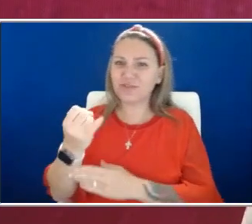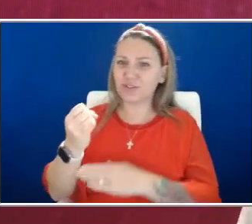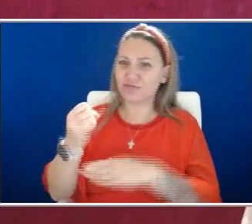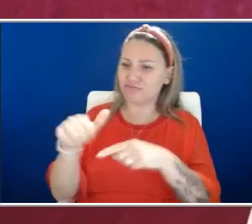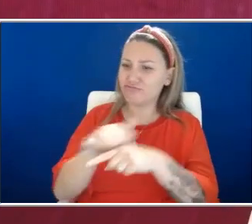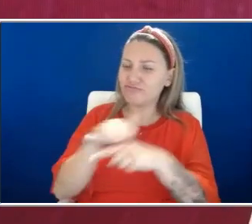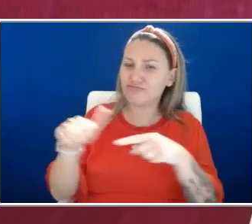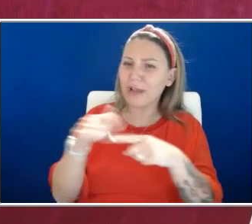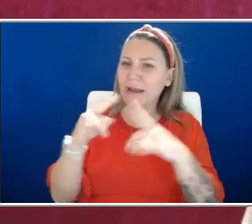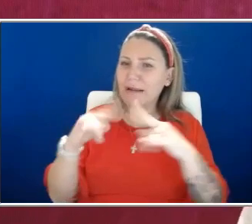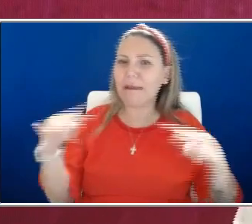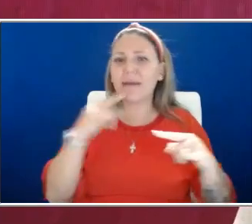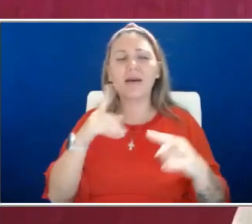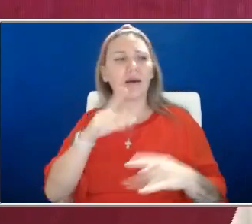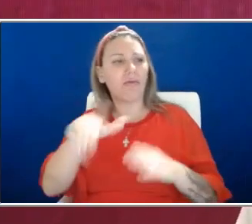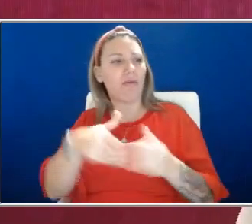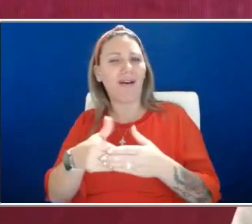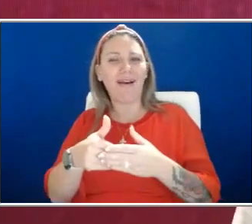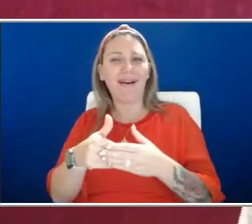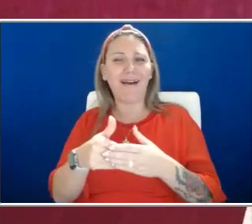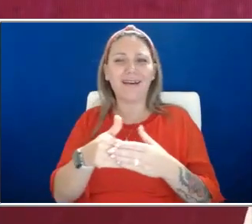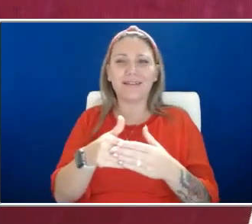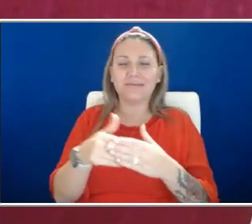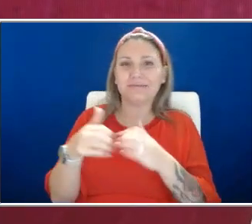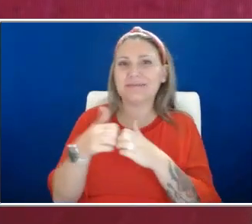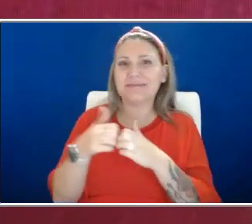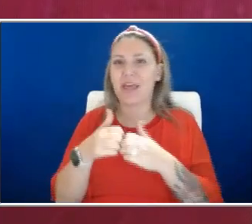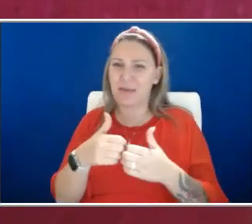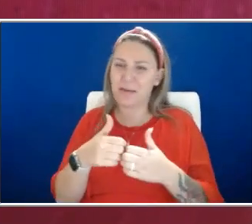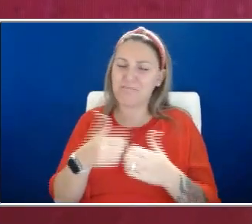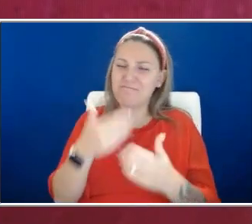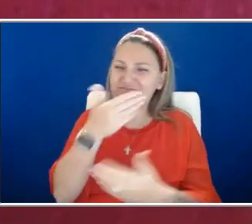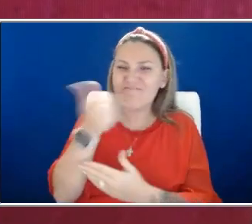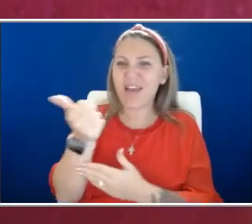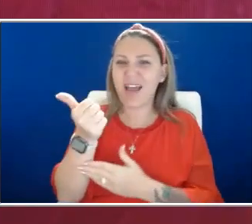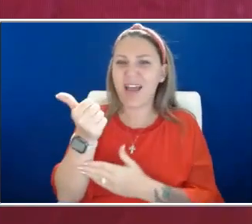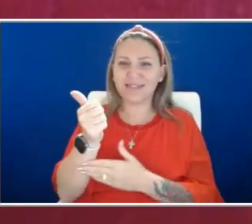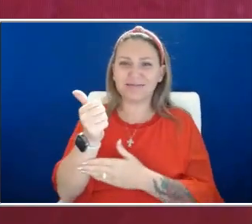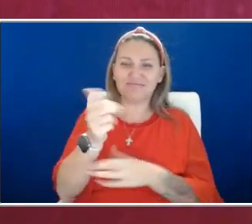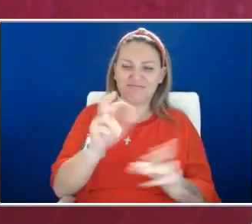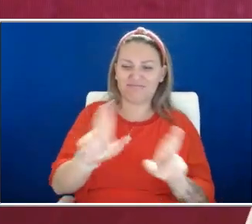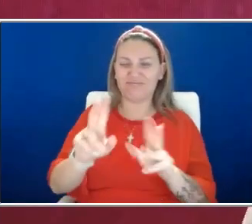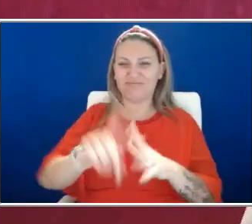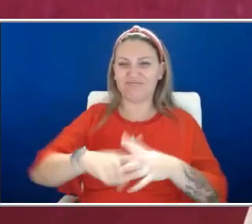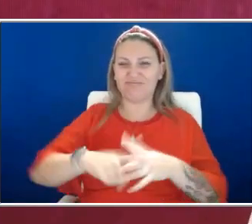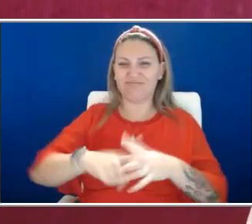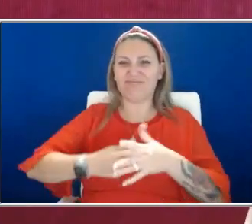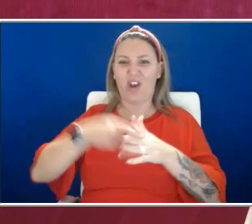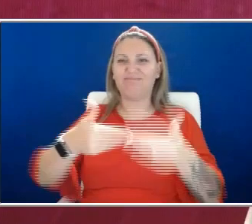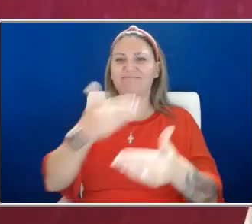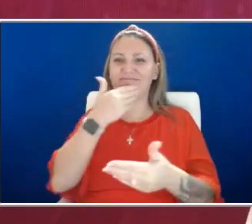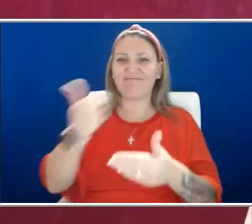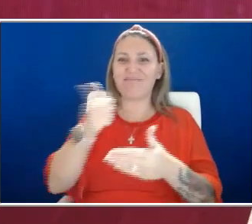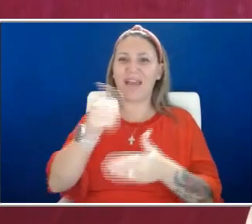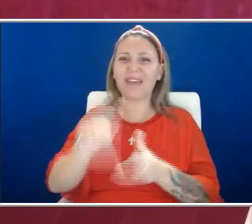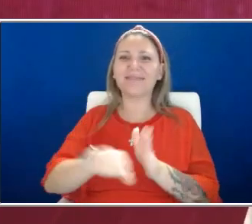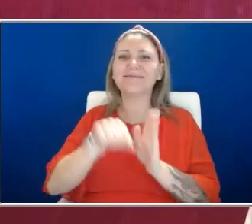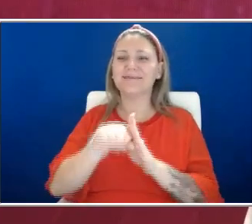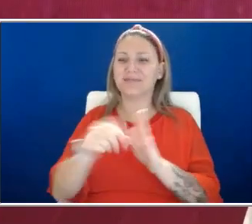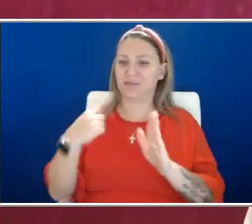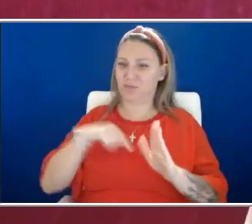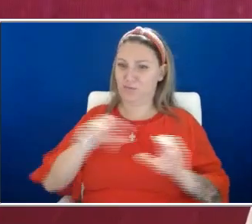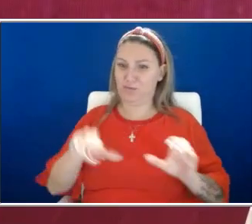putting together their biggest and best to kick off a great season and want to make sure they do, the two things that we know we're going to